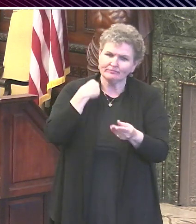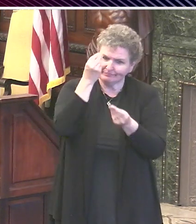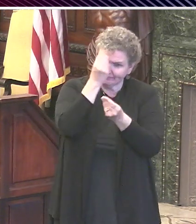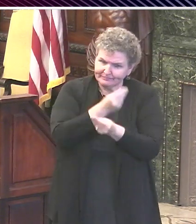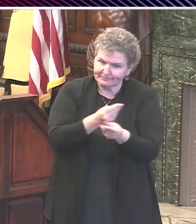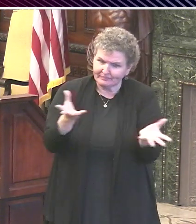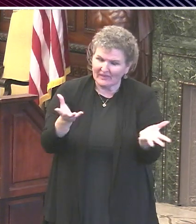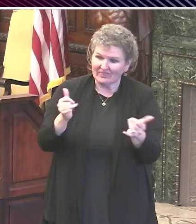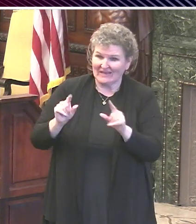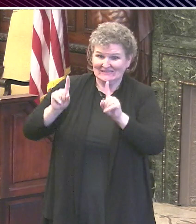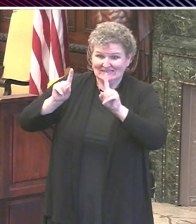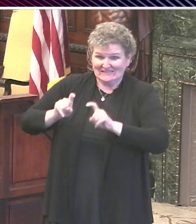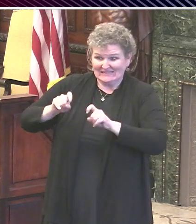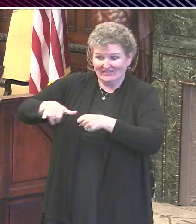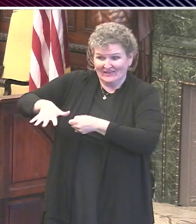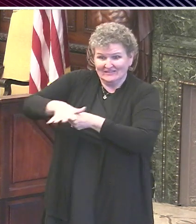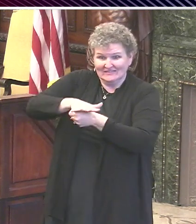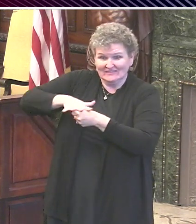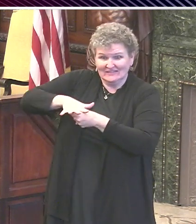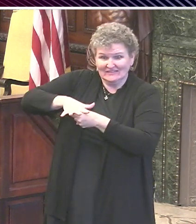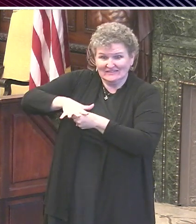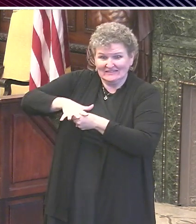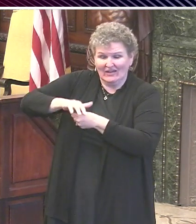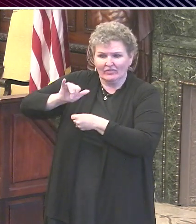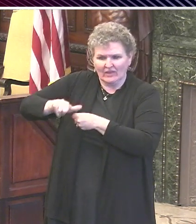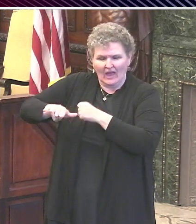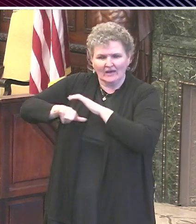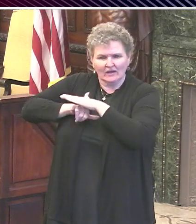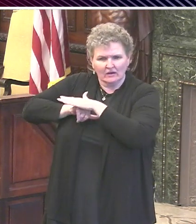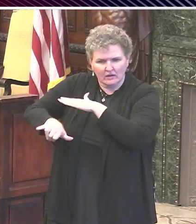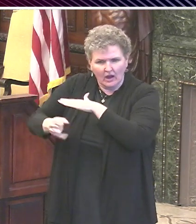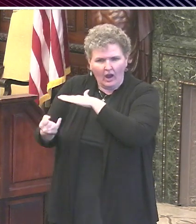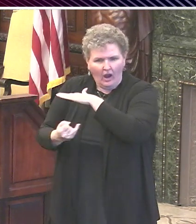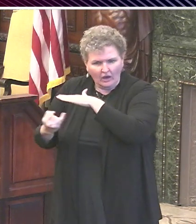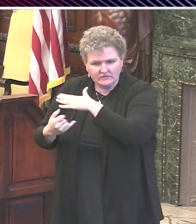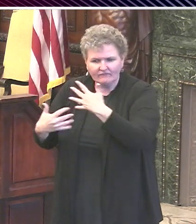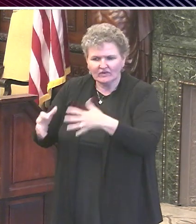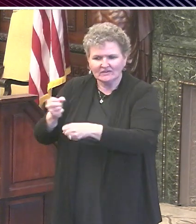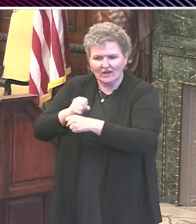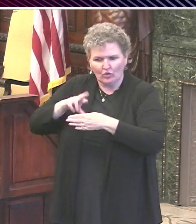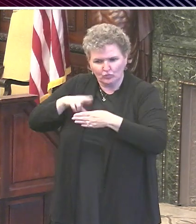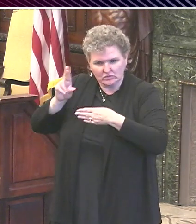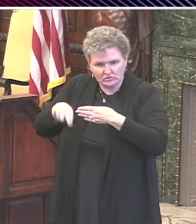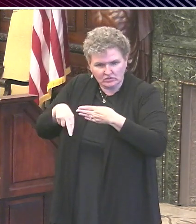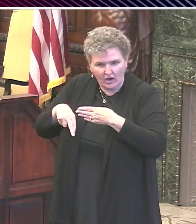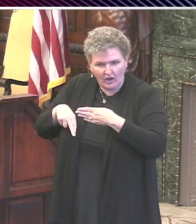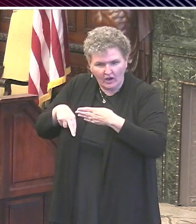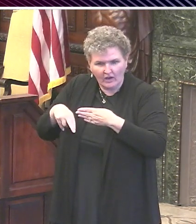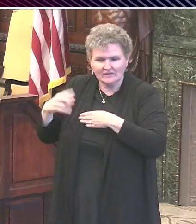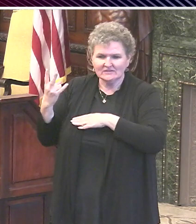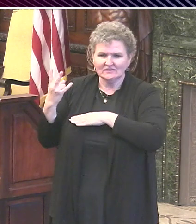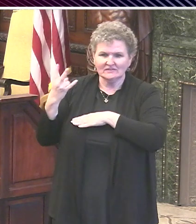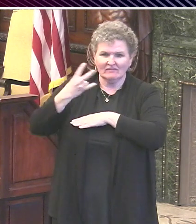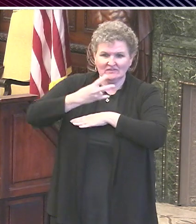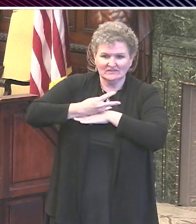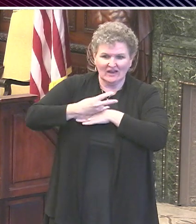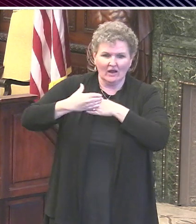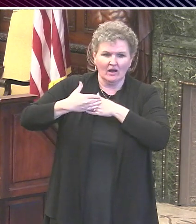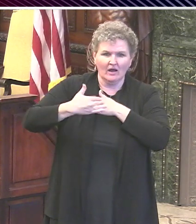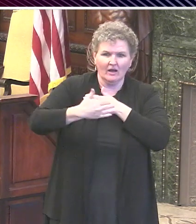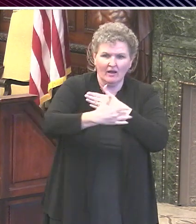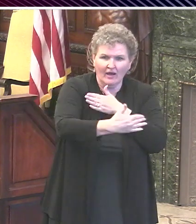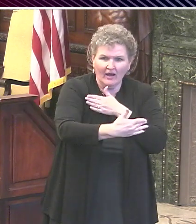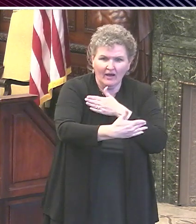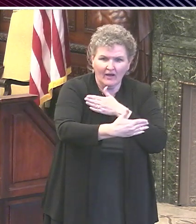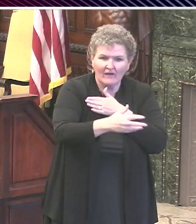in Philadelphia. You should stay isolated until you get your test results. And it may be 7 days or more until you get your test results. I understand that's very